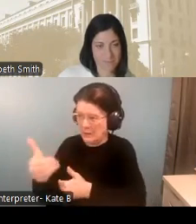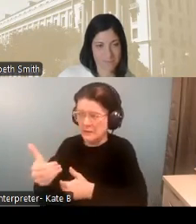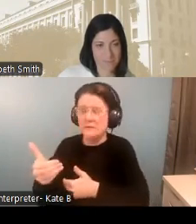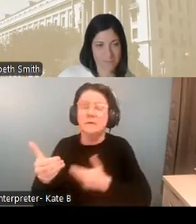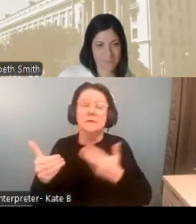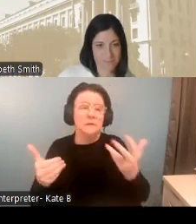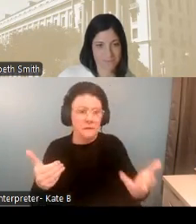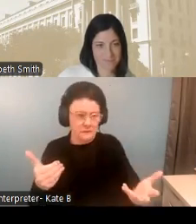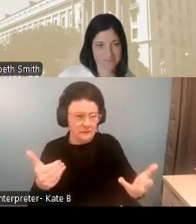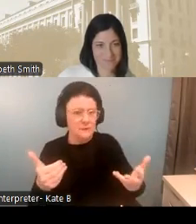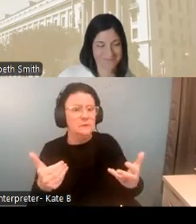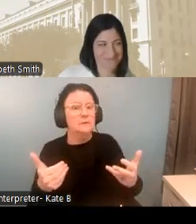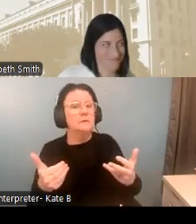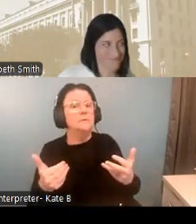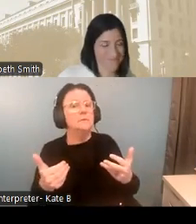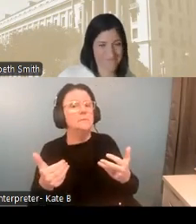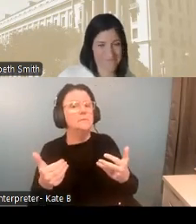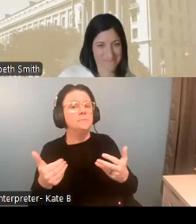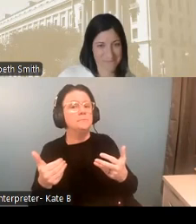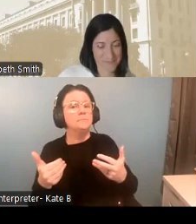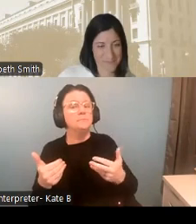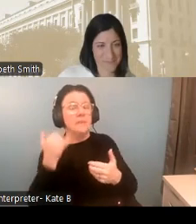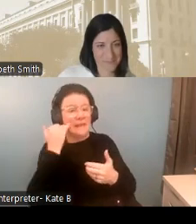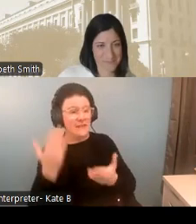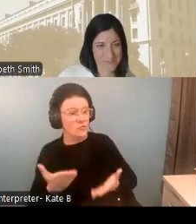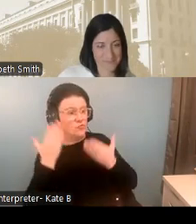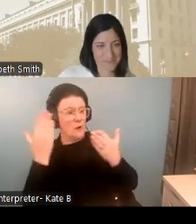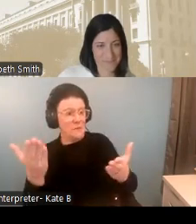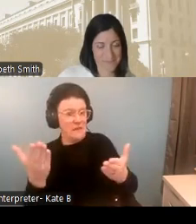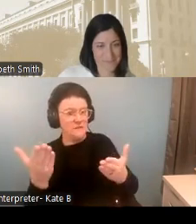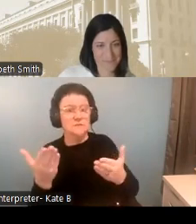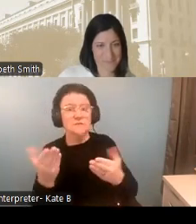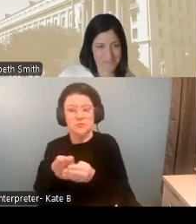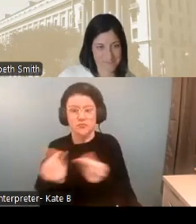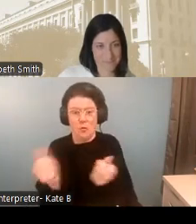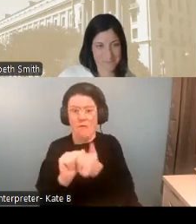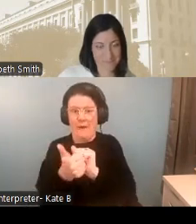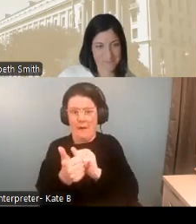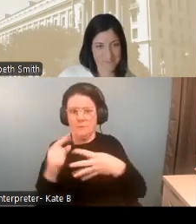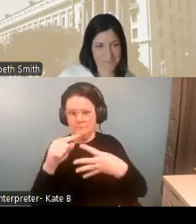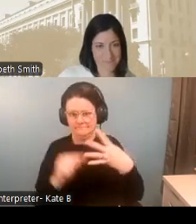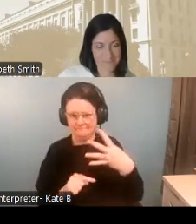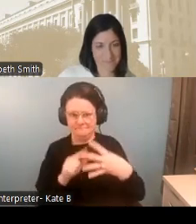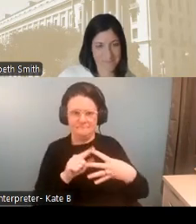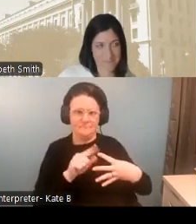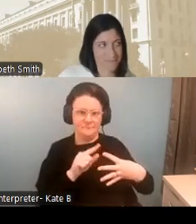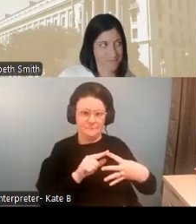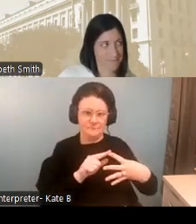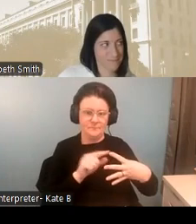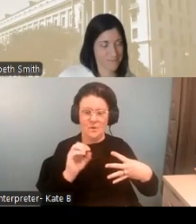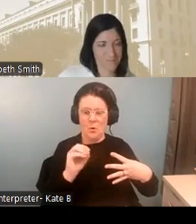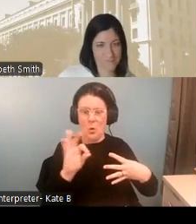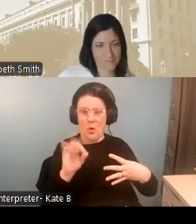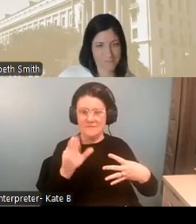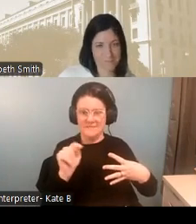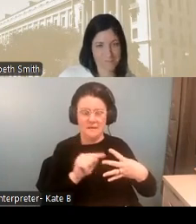Well, there are 4 different ways to remedy recommendations that are question costs. There is an offset, a